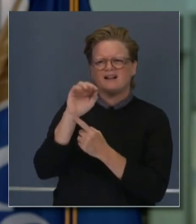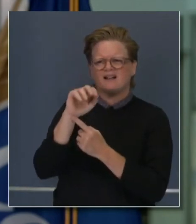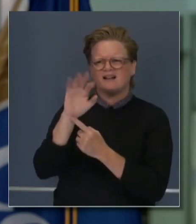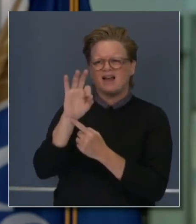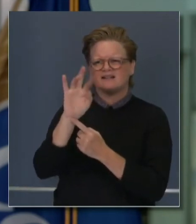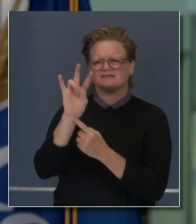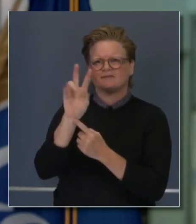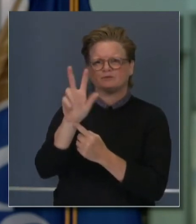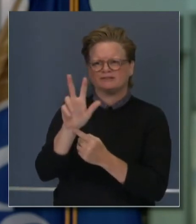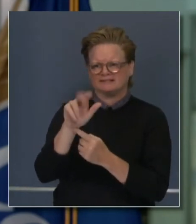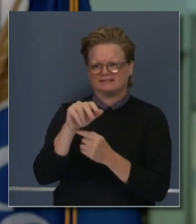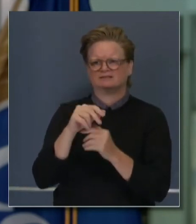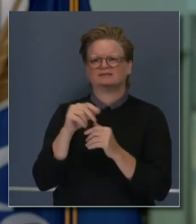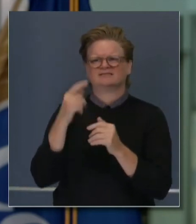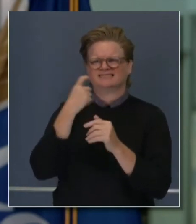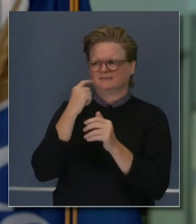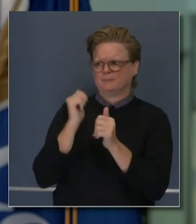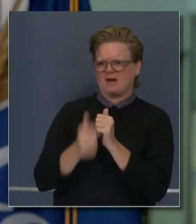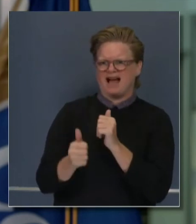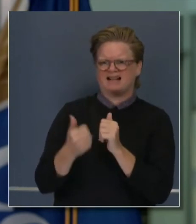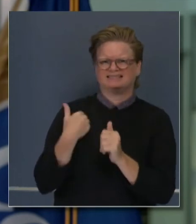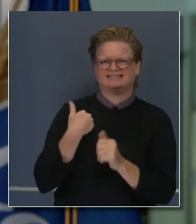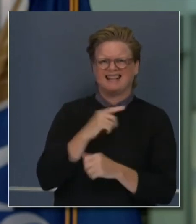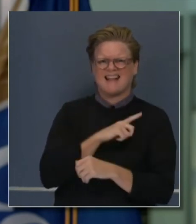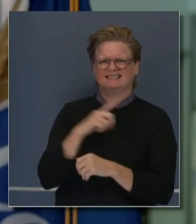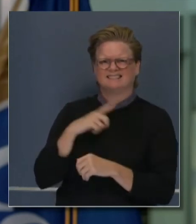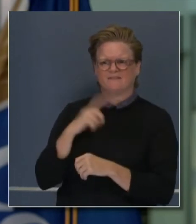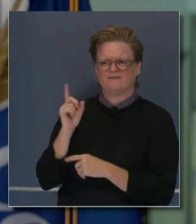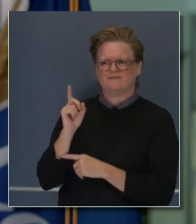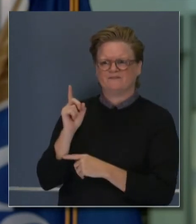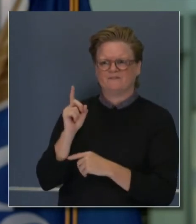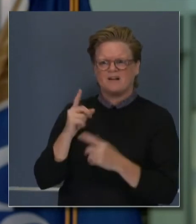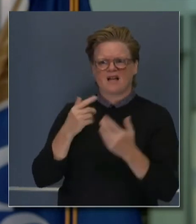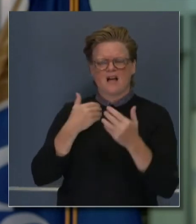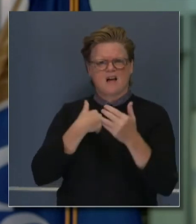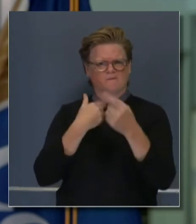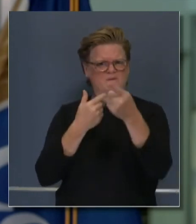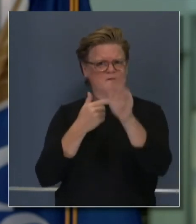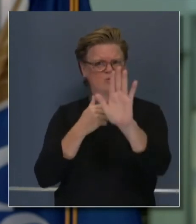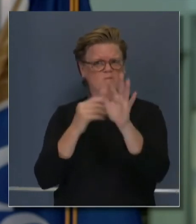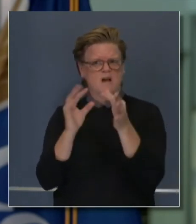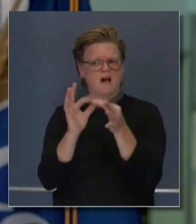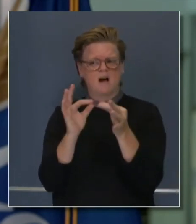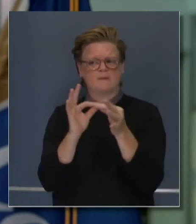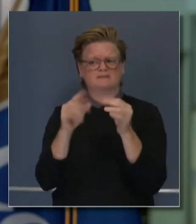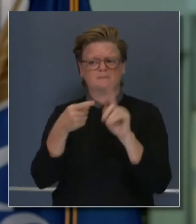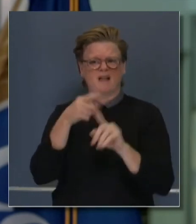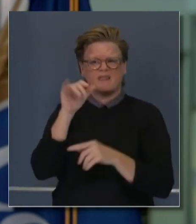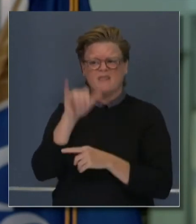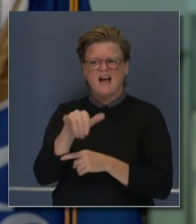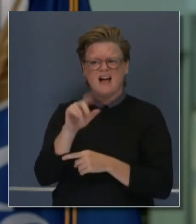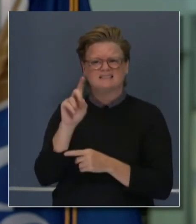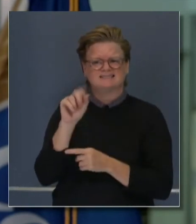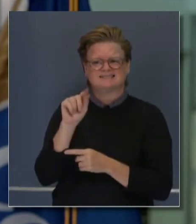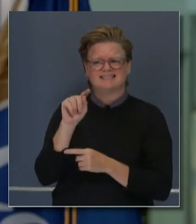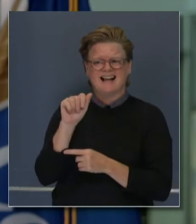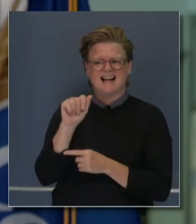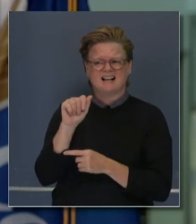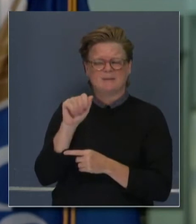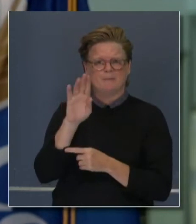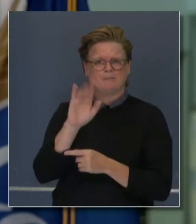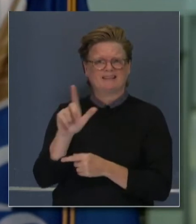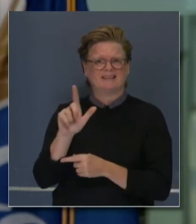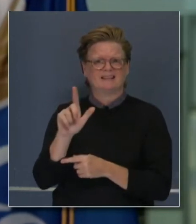floor earlier. Do you have any comment on whether you're going to sign that? I know that you previously had said that you support